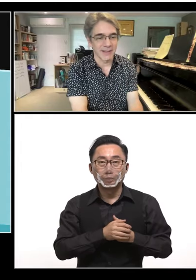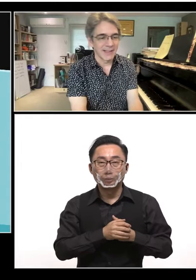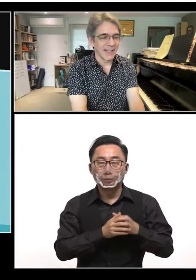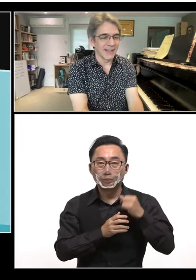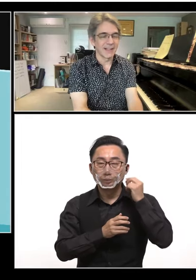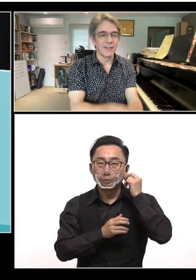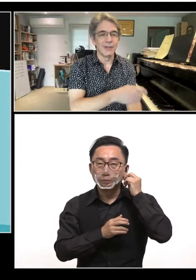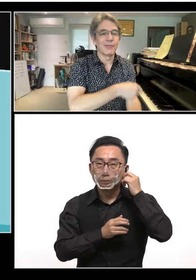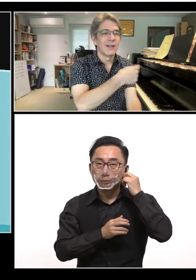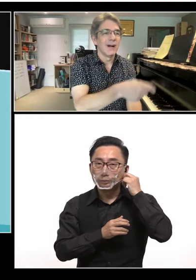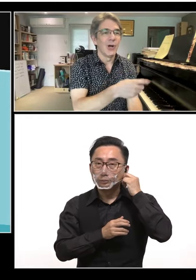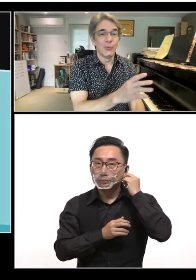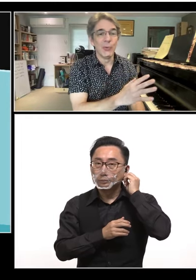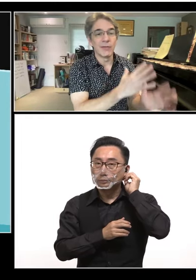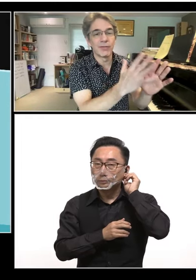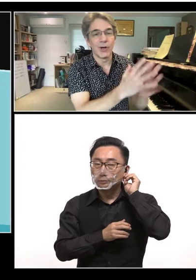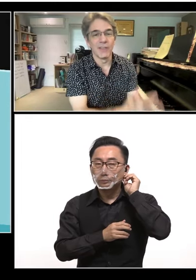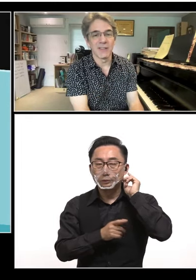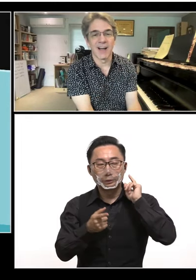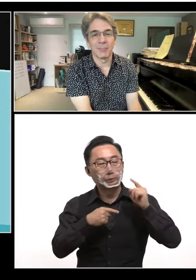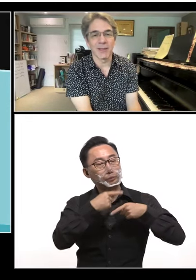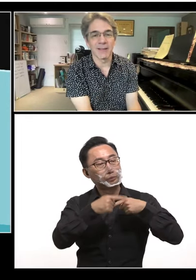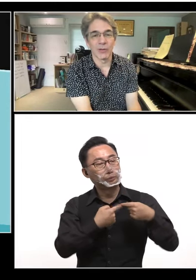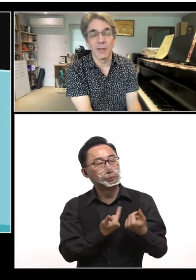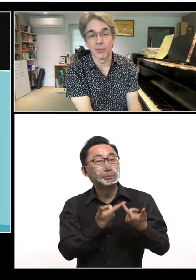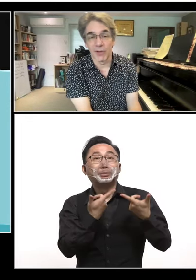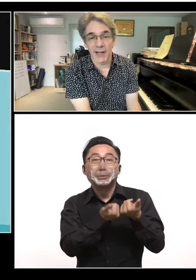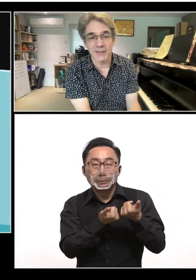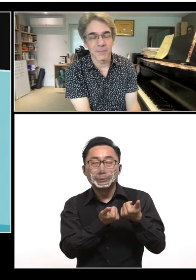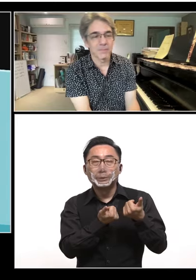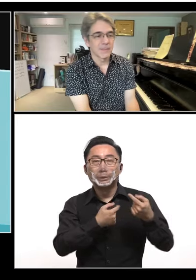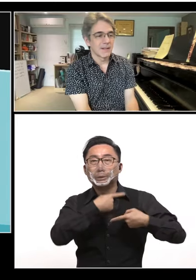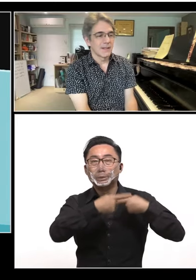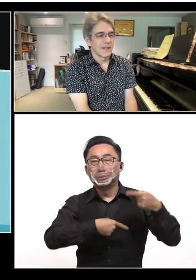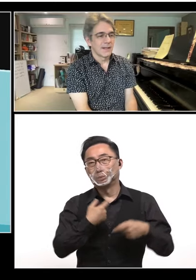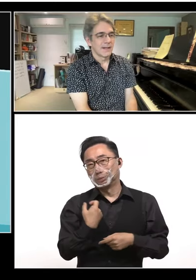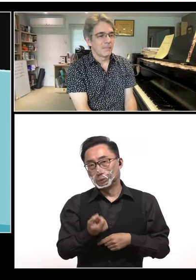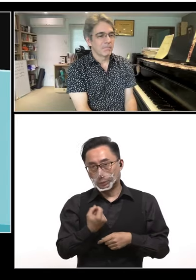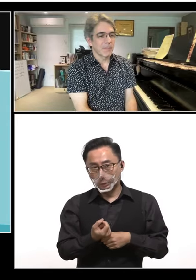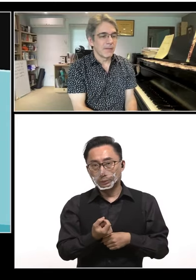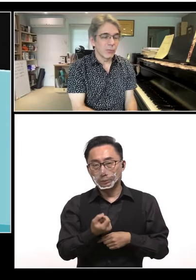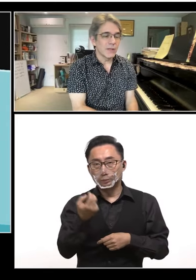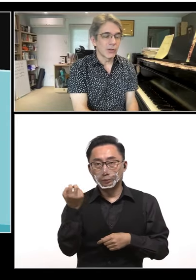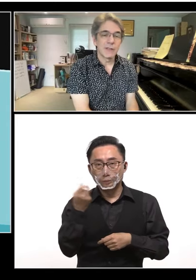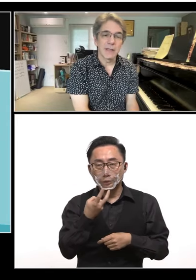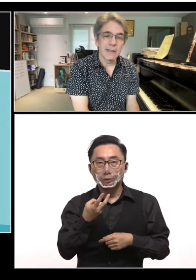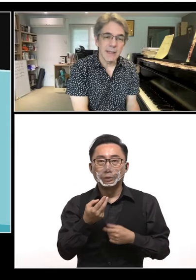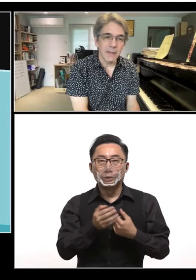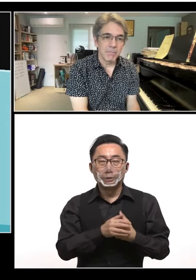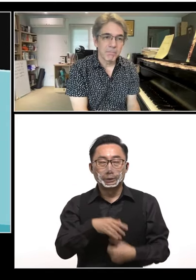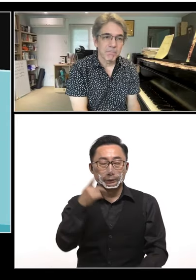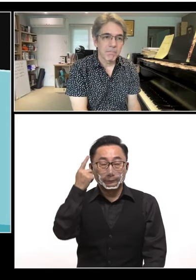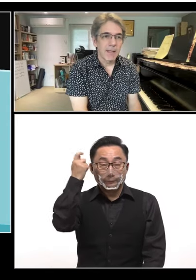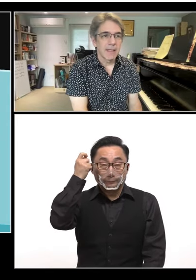topic and kind of riff on this topic or improvise. Then when he turned